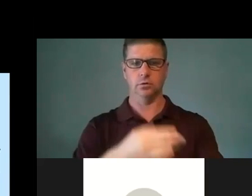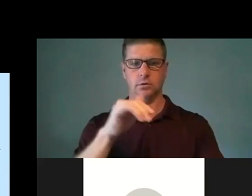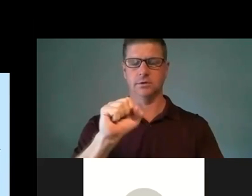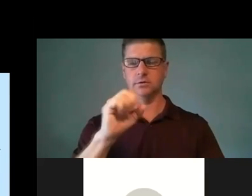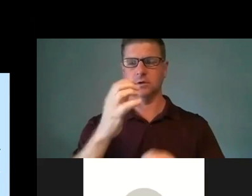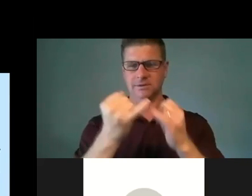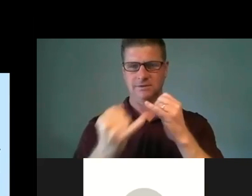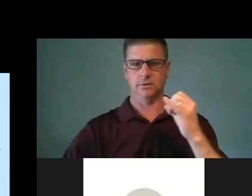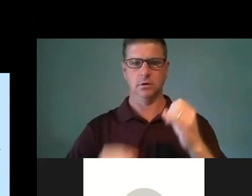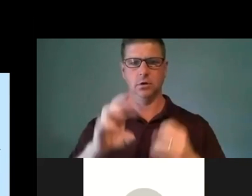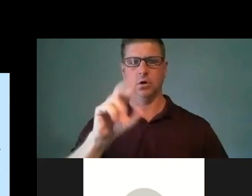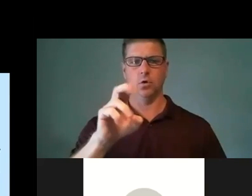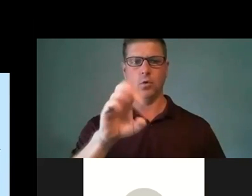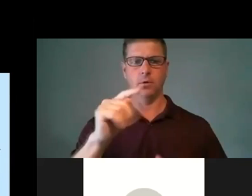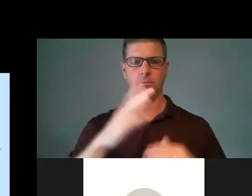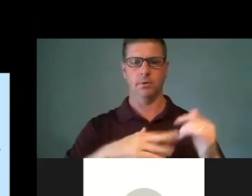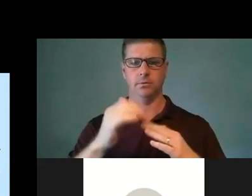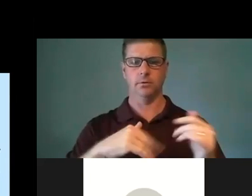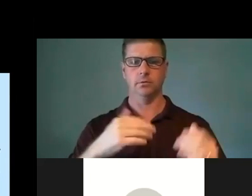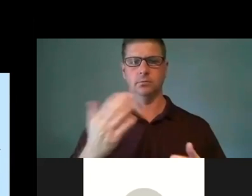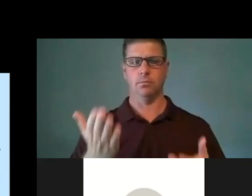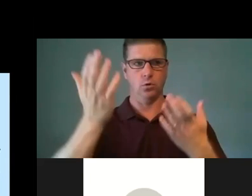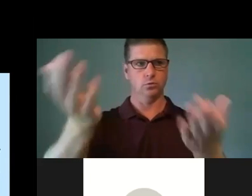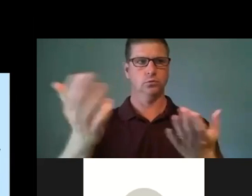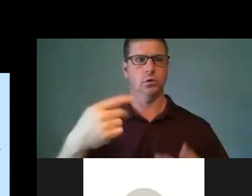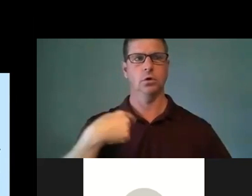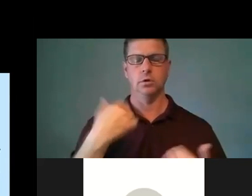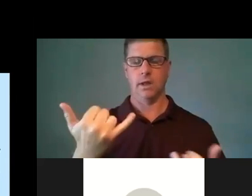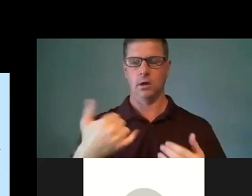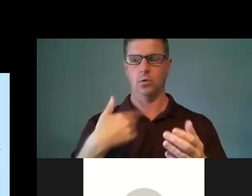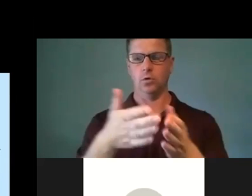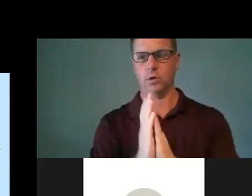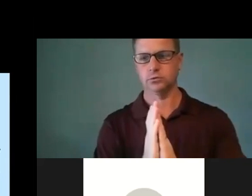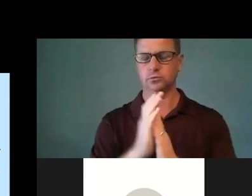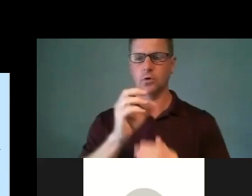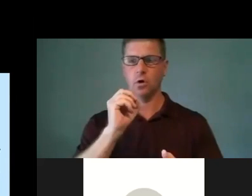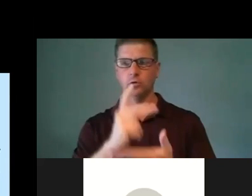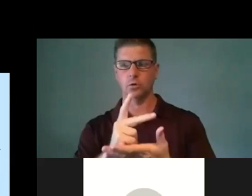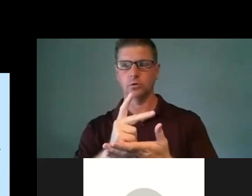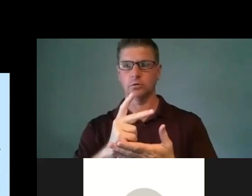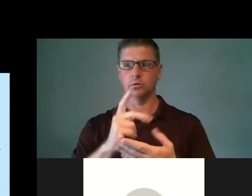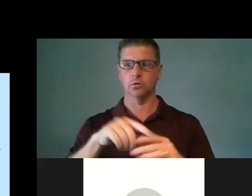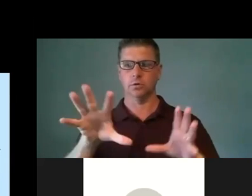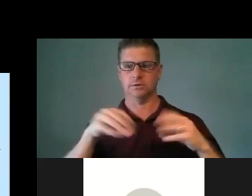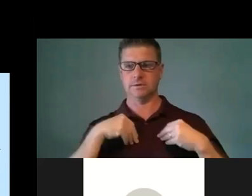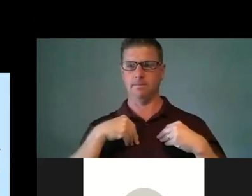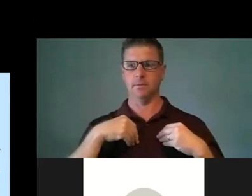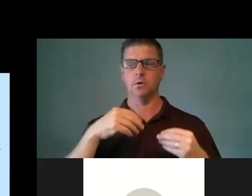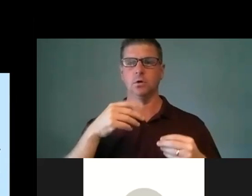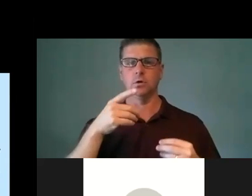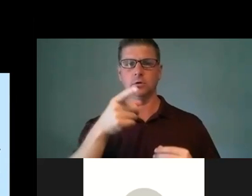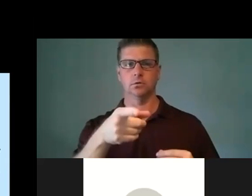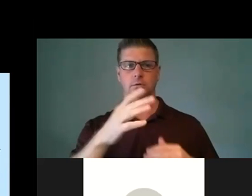Roberts Building proposal. Today, we are requesting authorization to accept the redevelopment